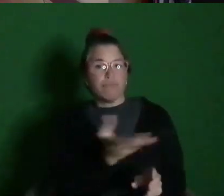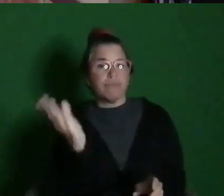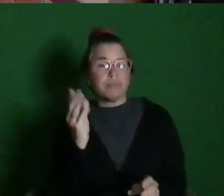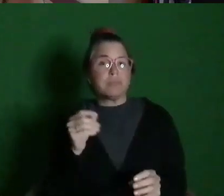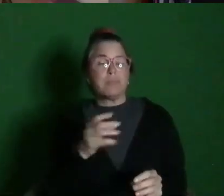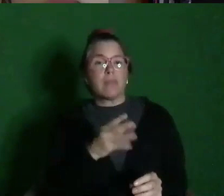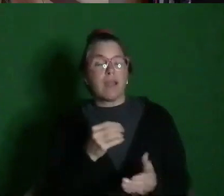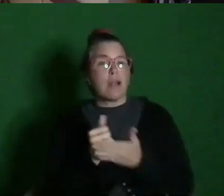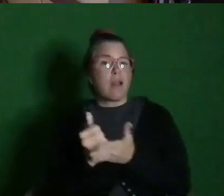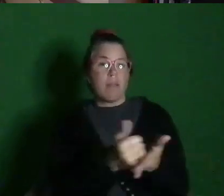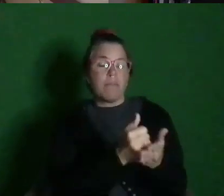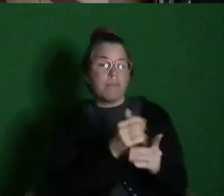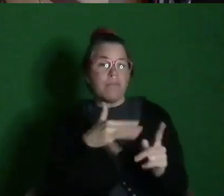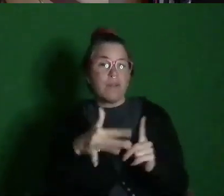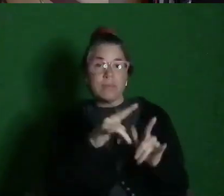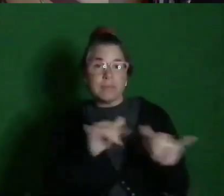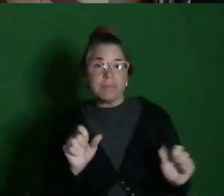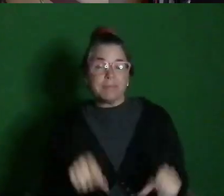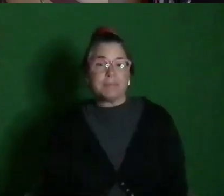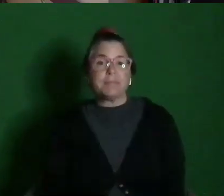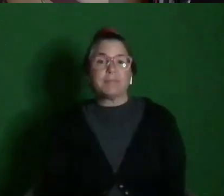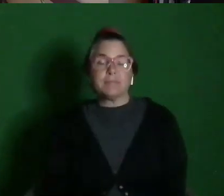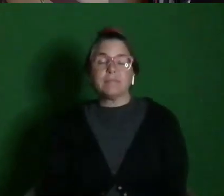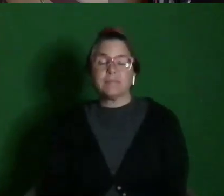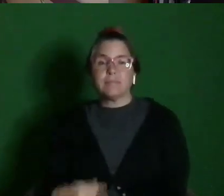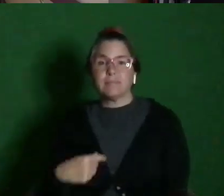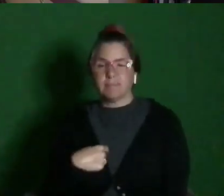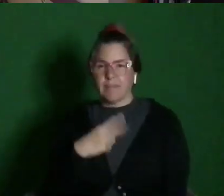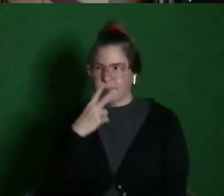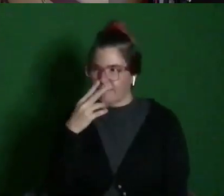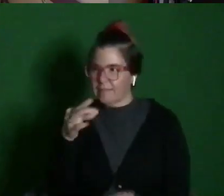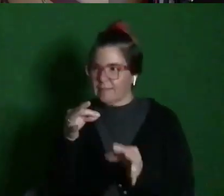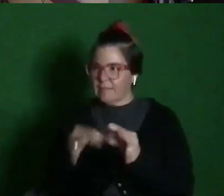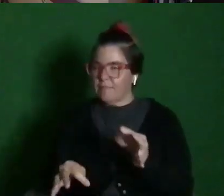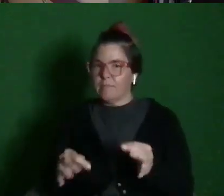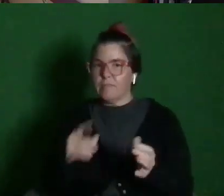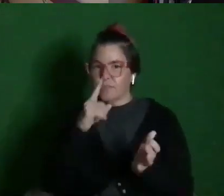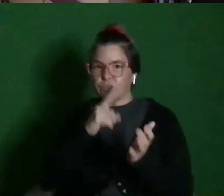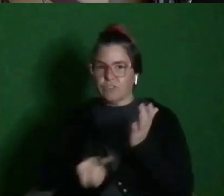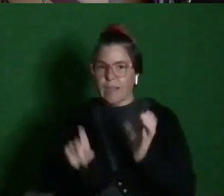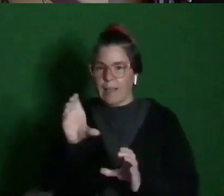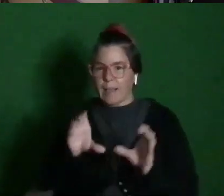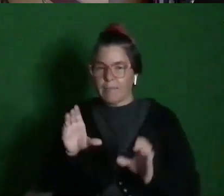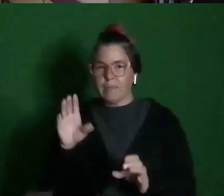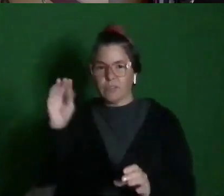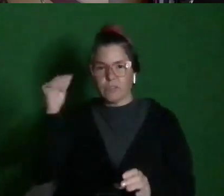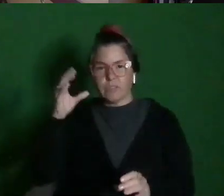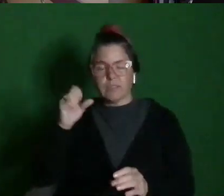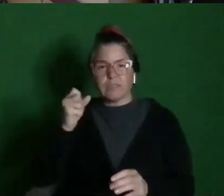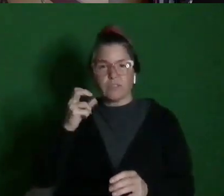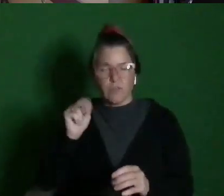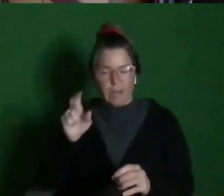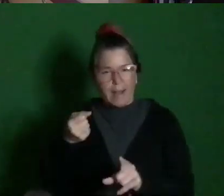can help the environment. Yeah, I've even seen something as simple as checking the chemicals in your sunscreen can have a really big